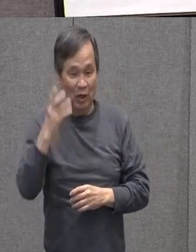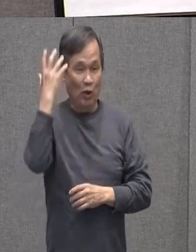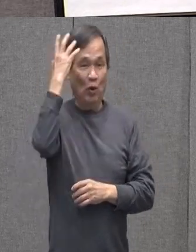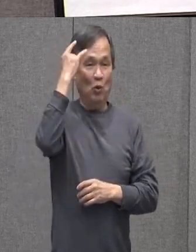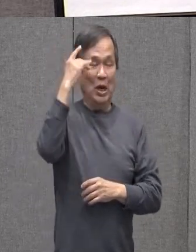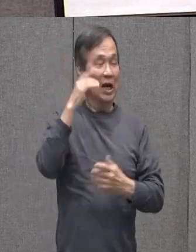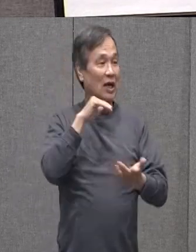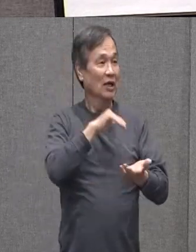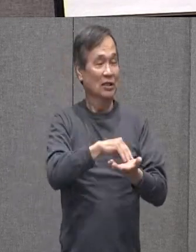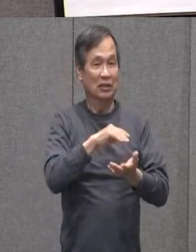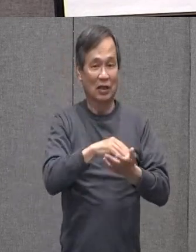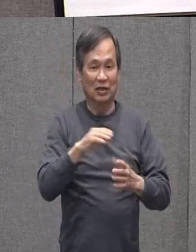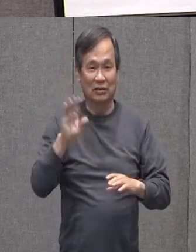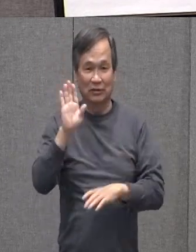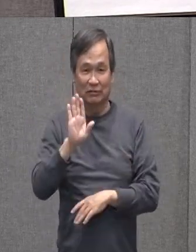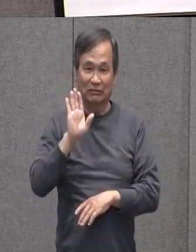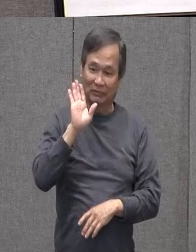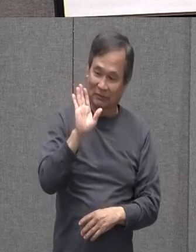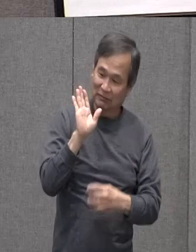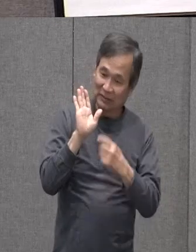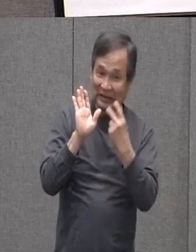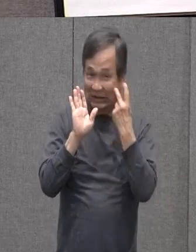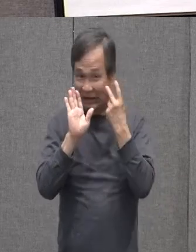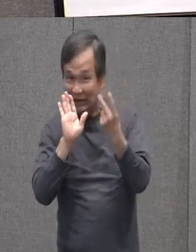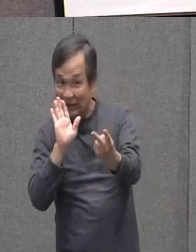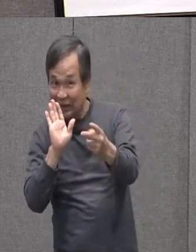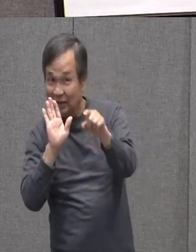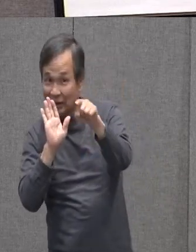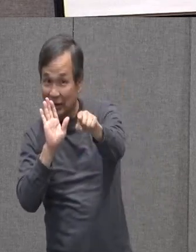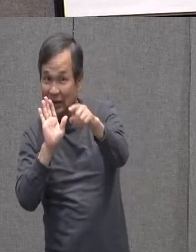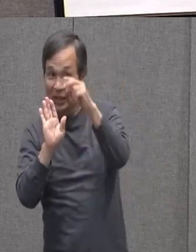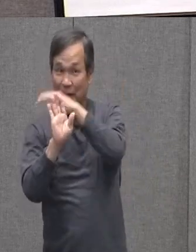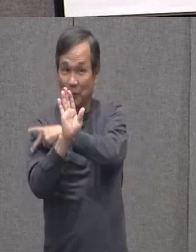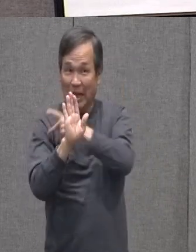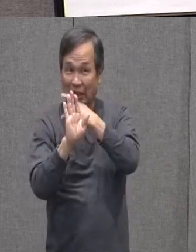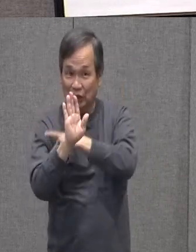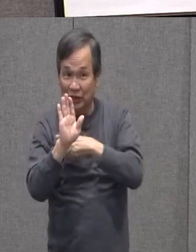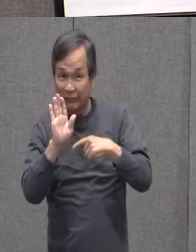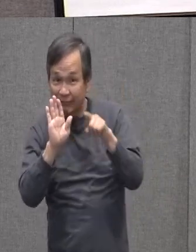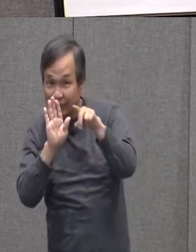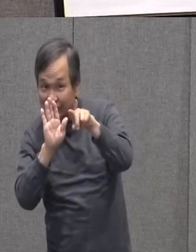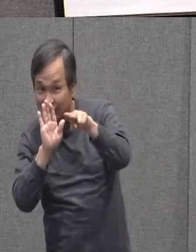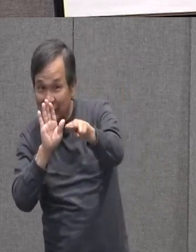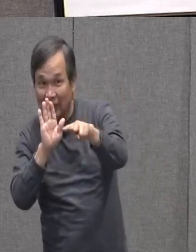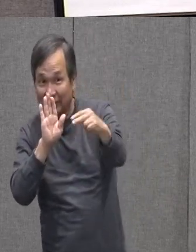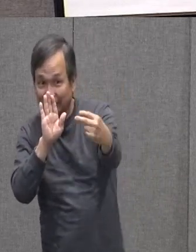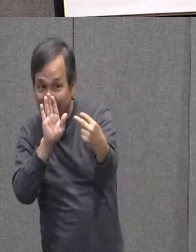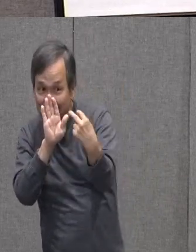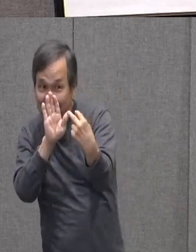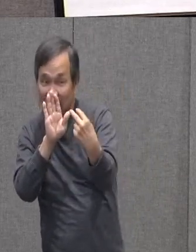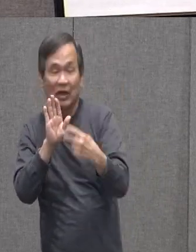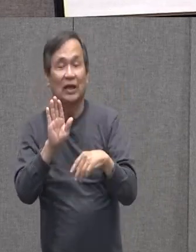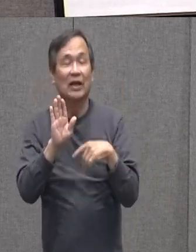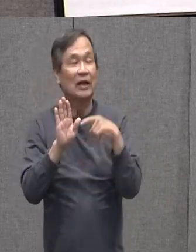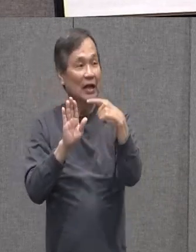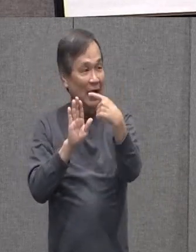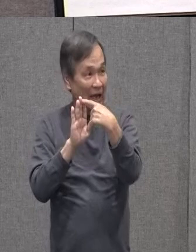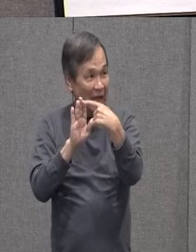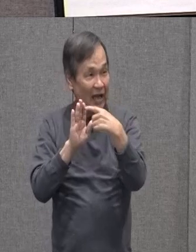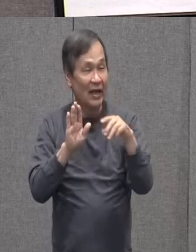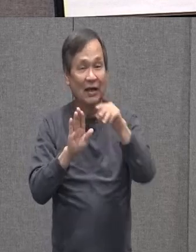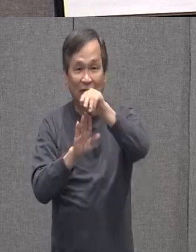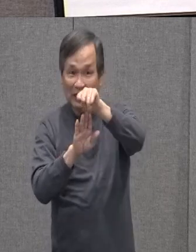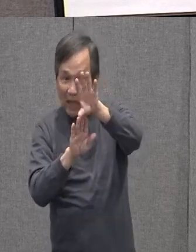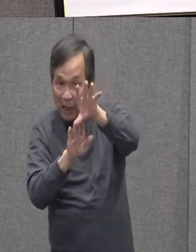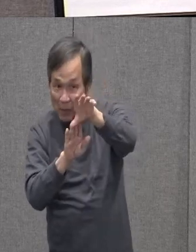talk to the patients without being in the room. It lets the doctor see the patients from the camera, and it lets them hear